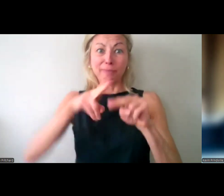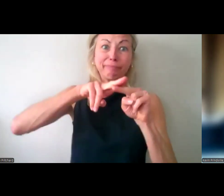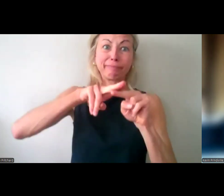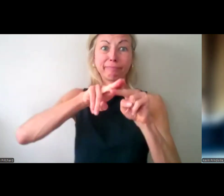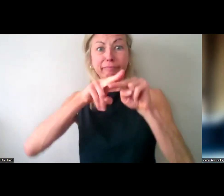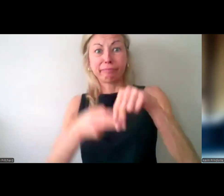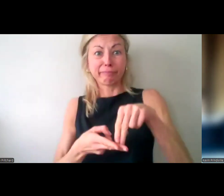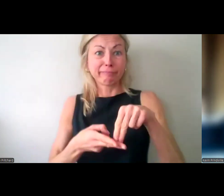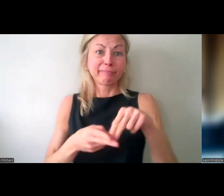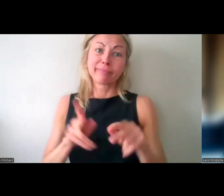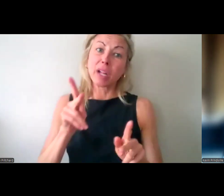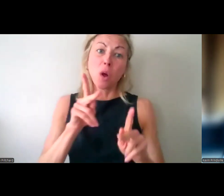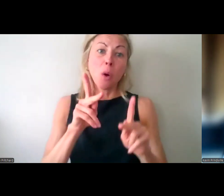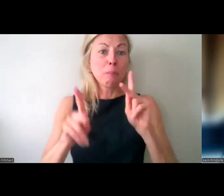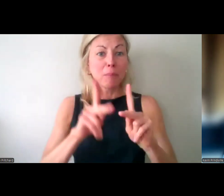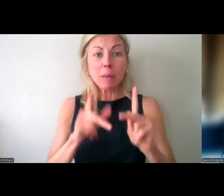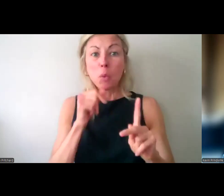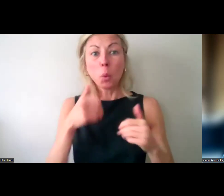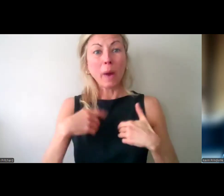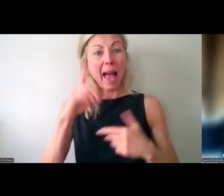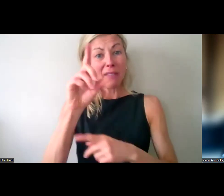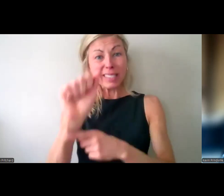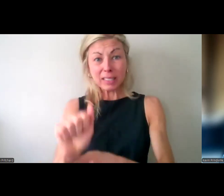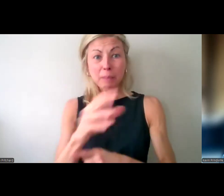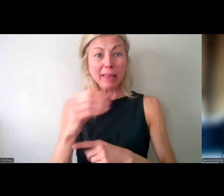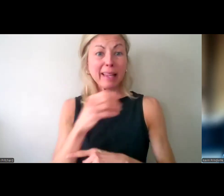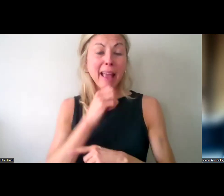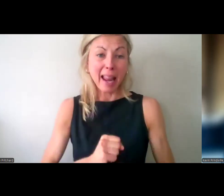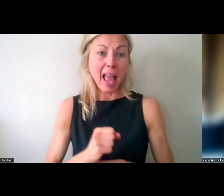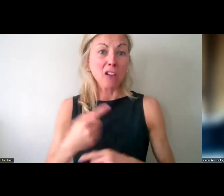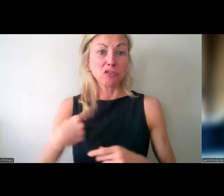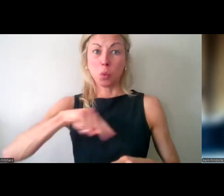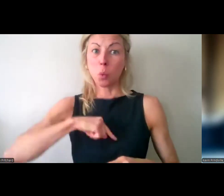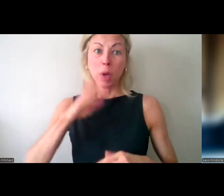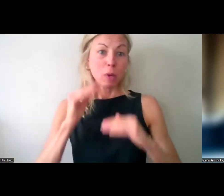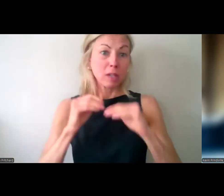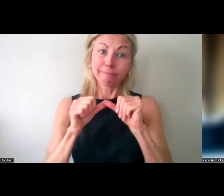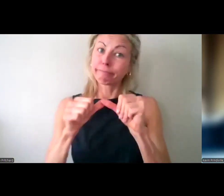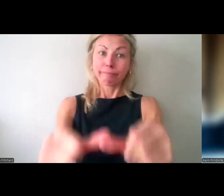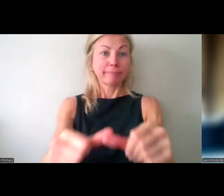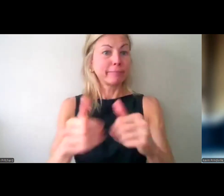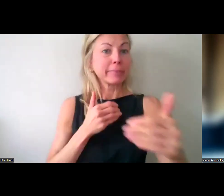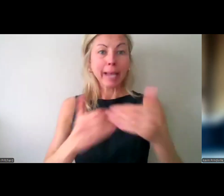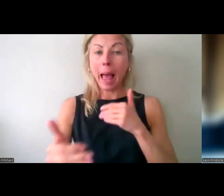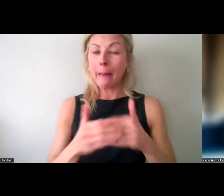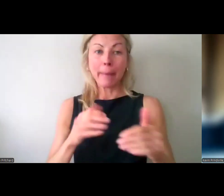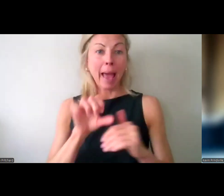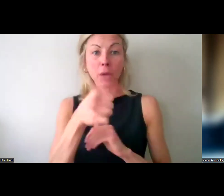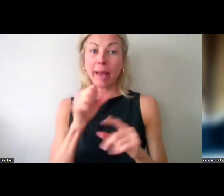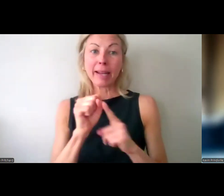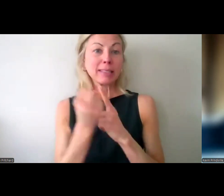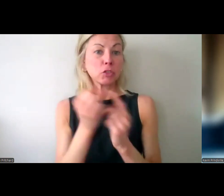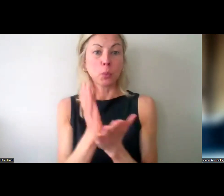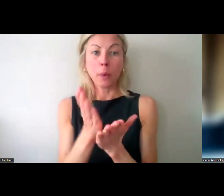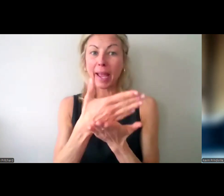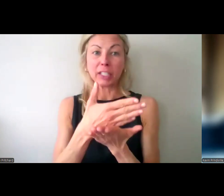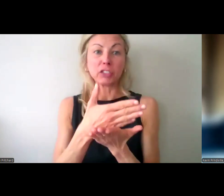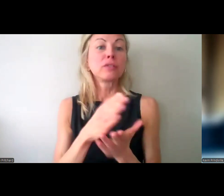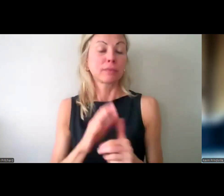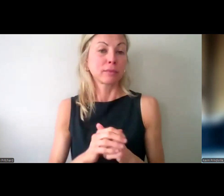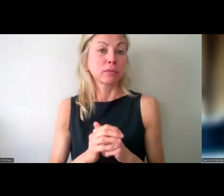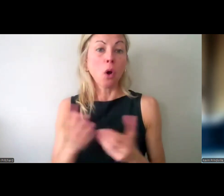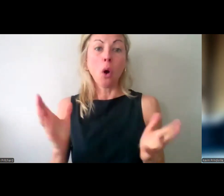commitment to people with disabilities, we expect to be there regardless of the fiscal situation that the state is undergoing. So we urge the governor